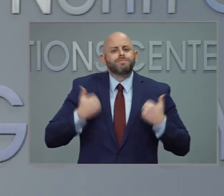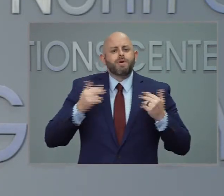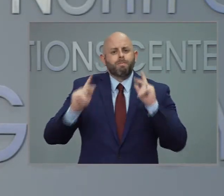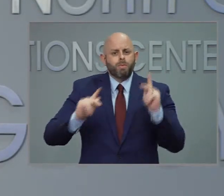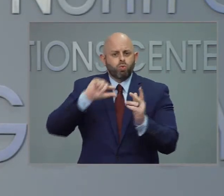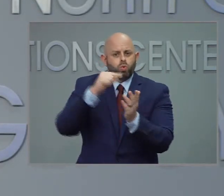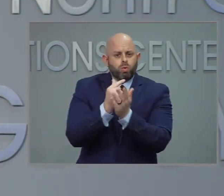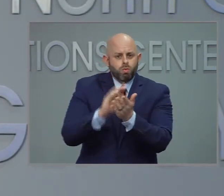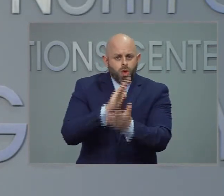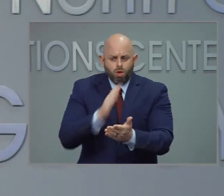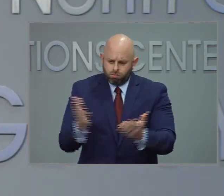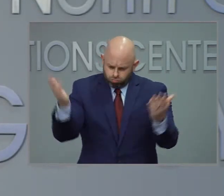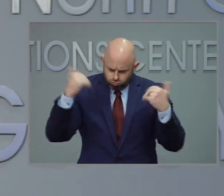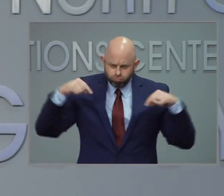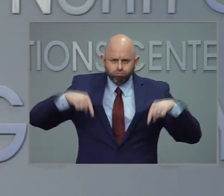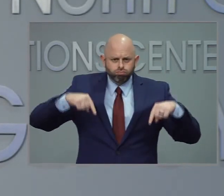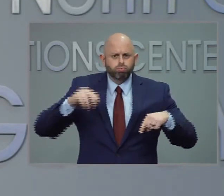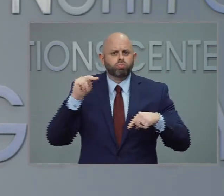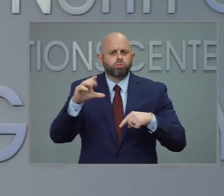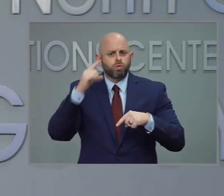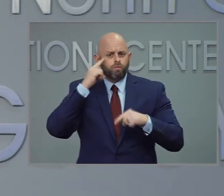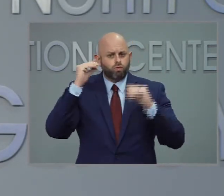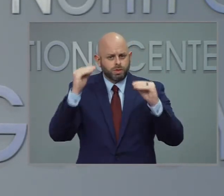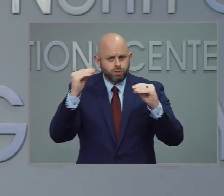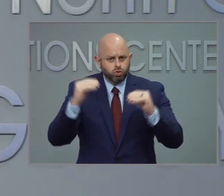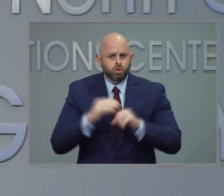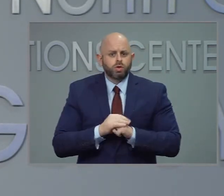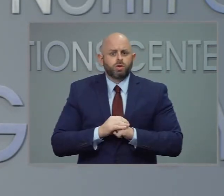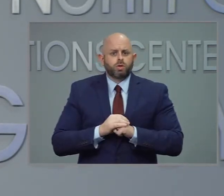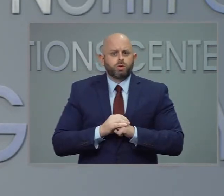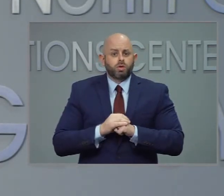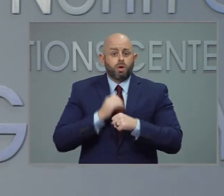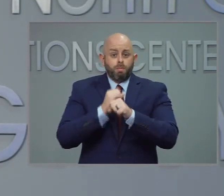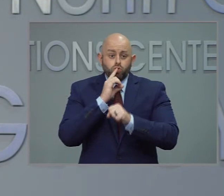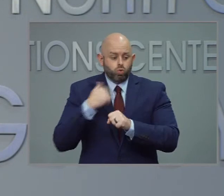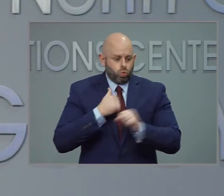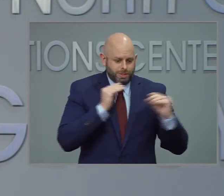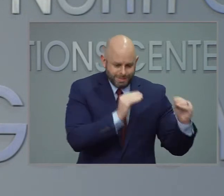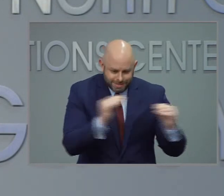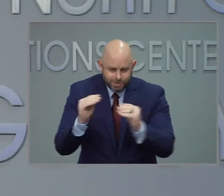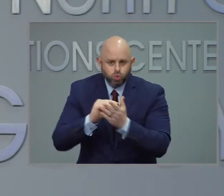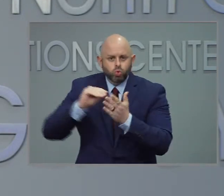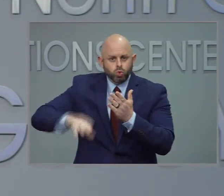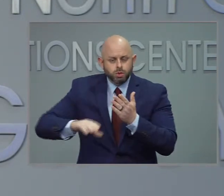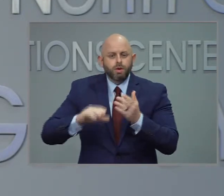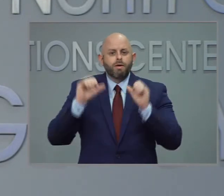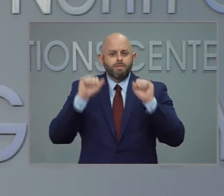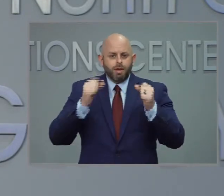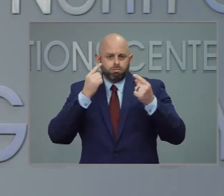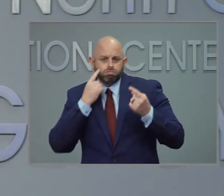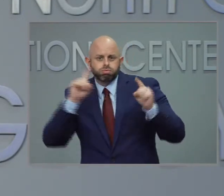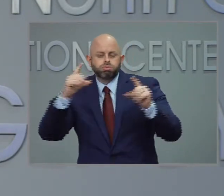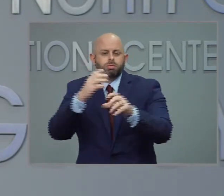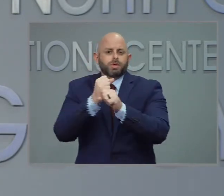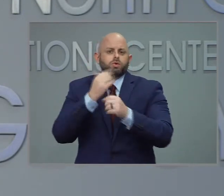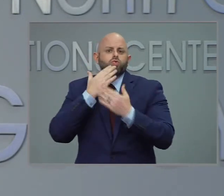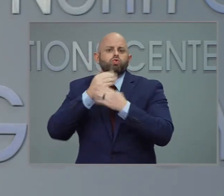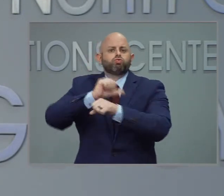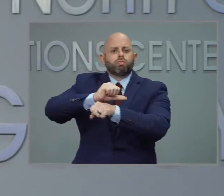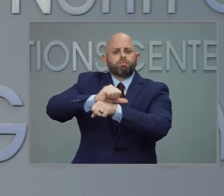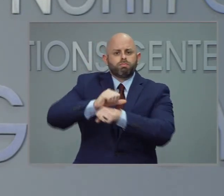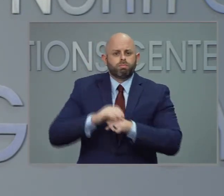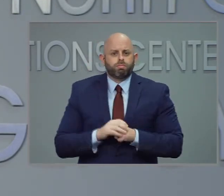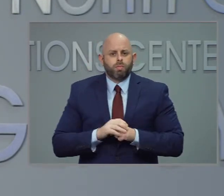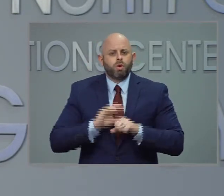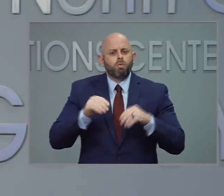and adults are ready for careers in high-demand fields of employment. Provide the right resources for students with the